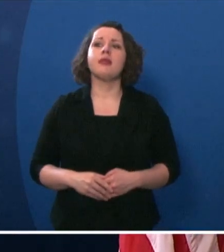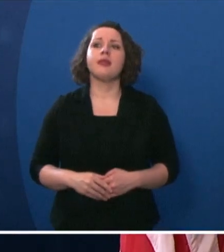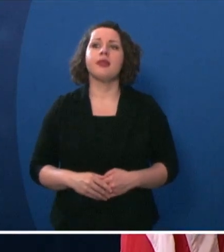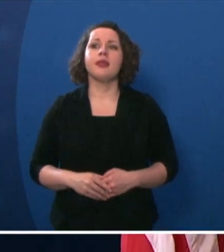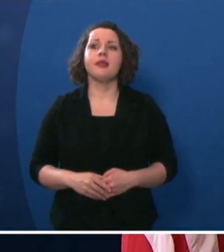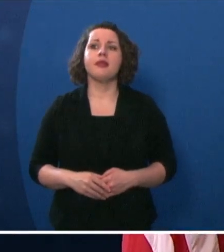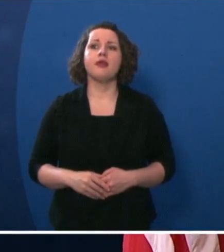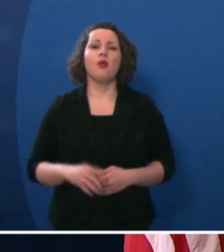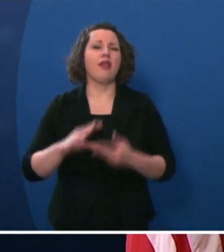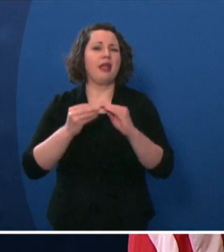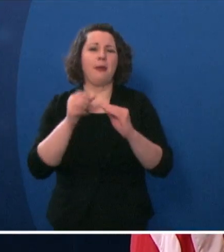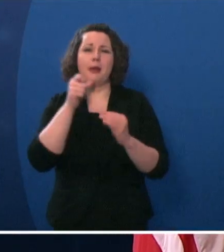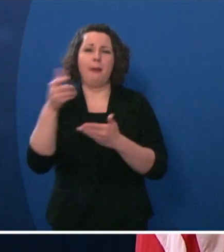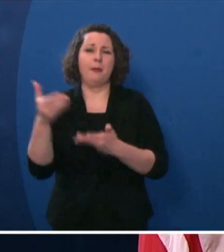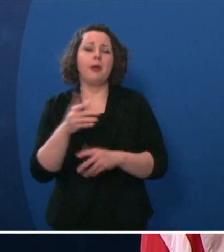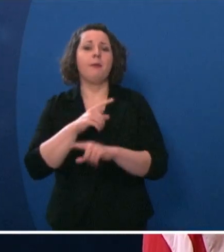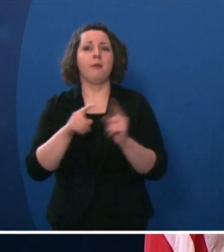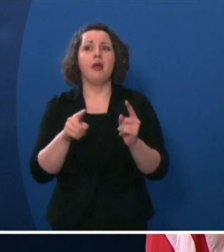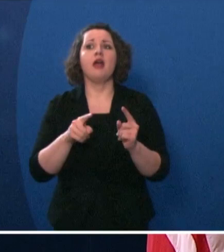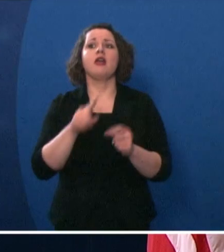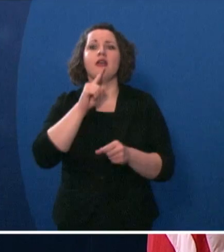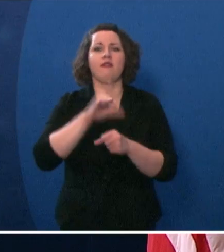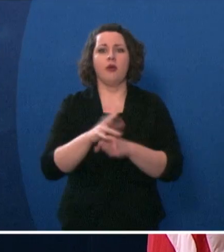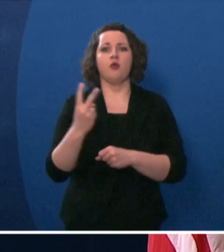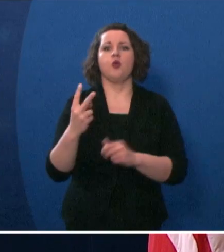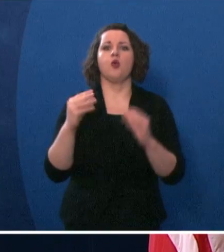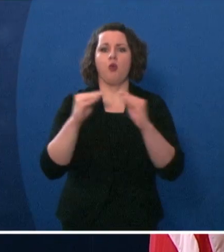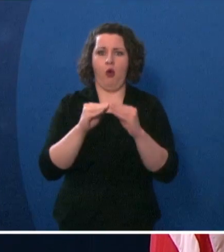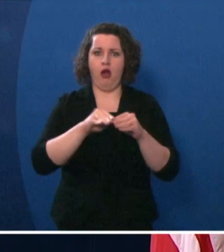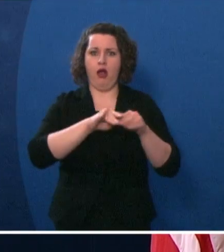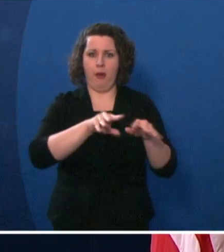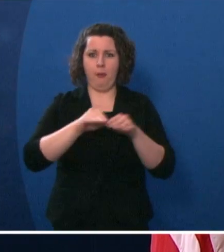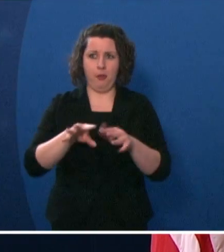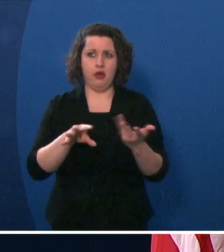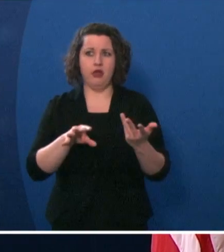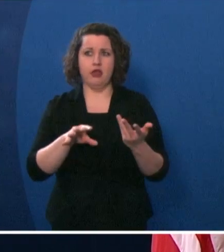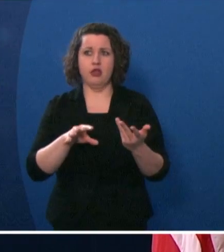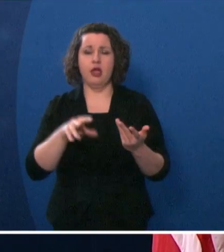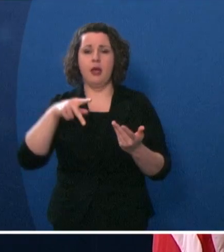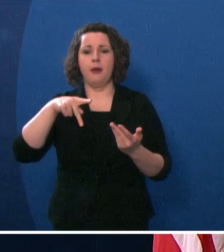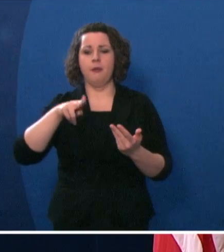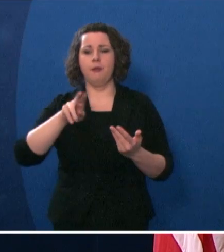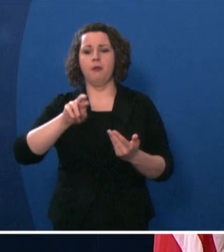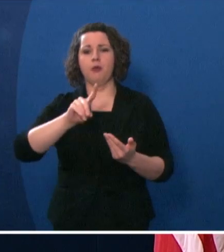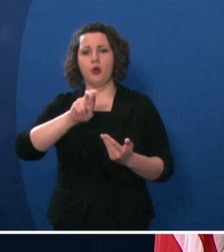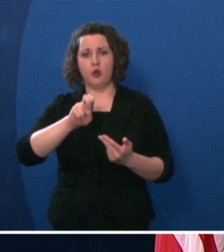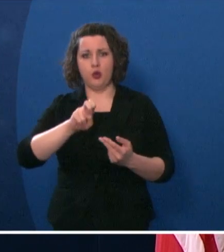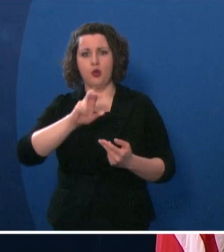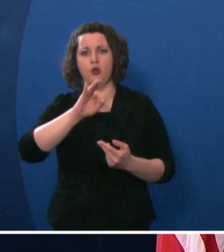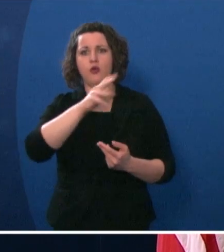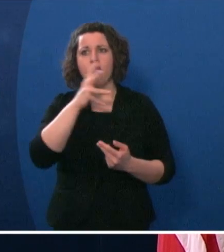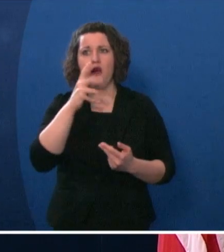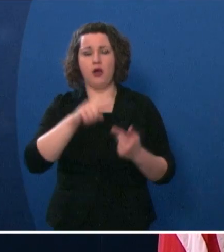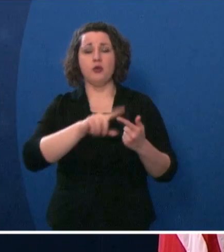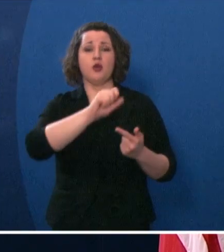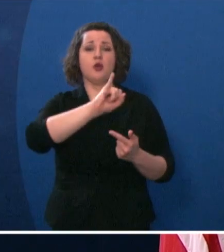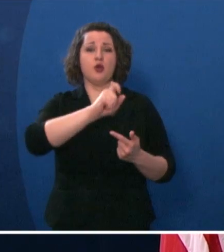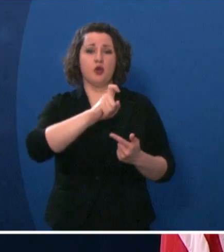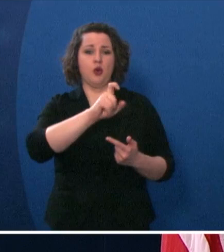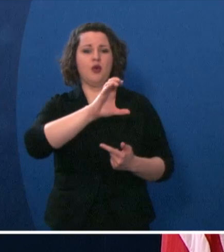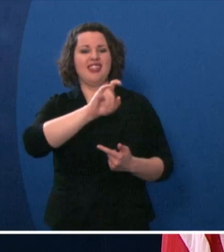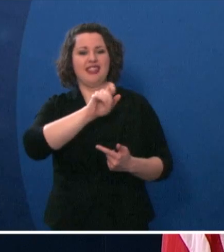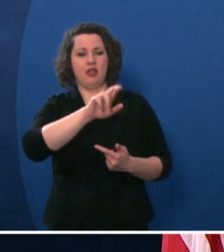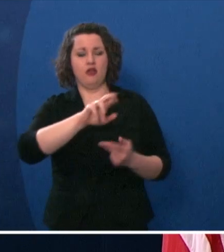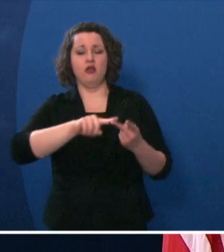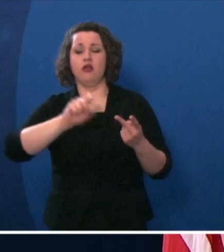didn't bring the numbers with me, but we have confirmed two additional outbreaks at Purdue Farms, one in Sioux Center and one in Sioux City. So I didn't